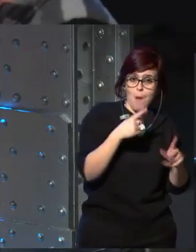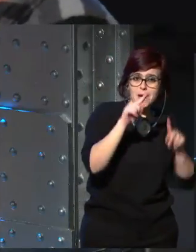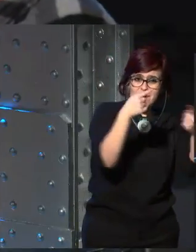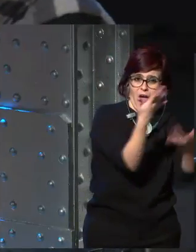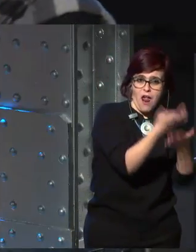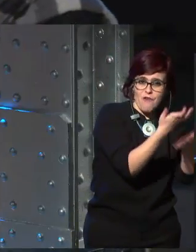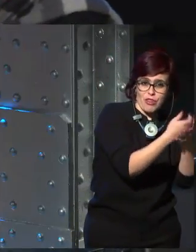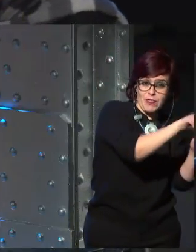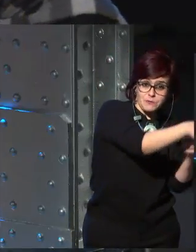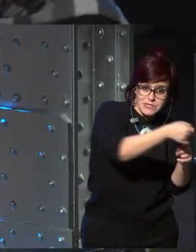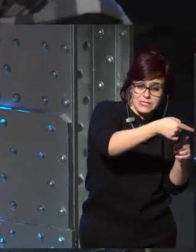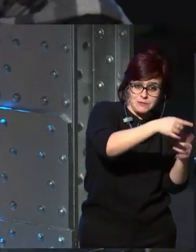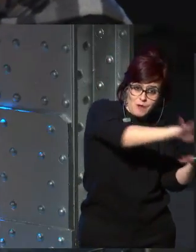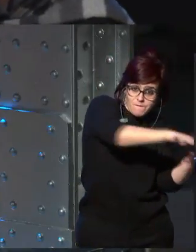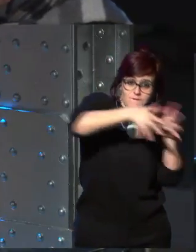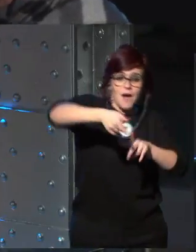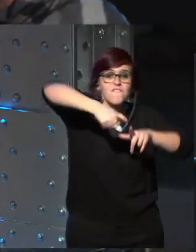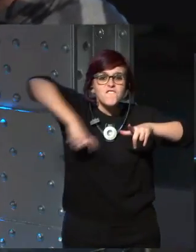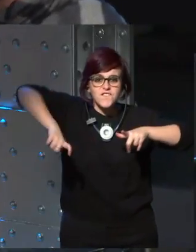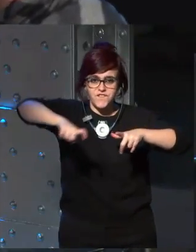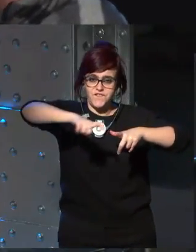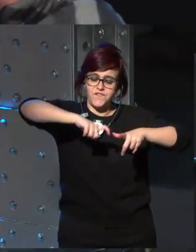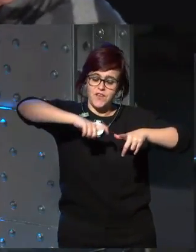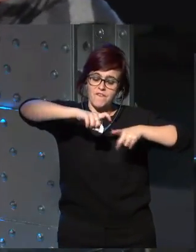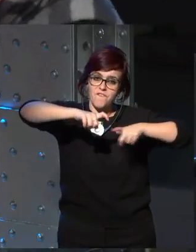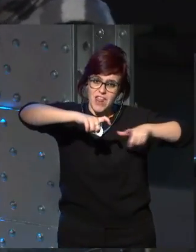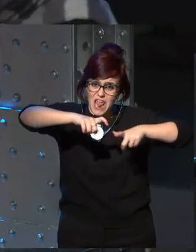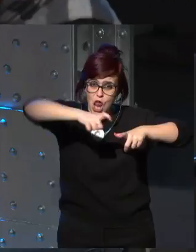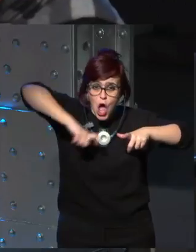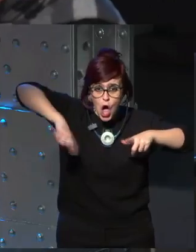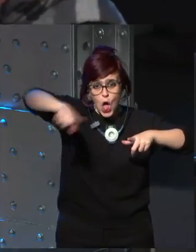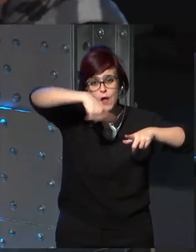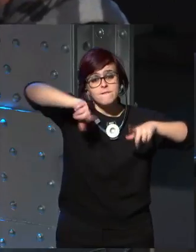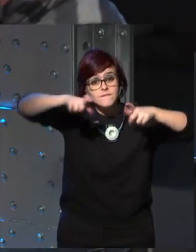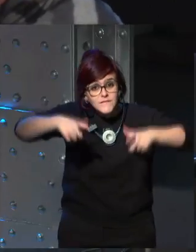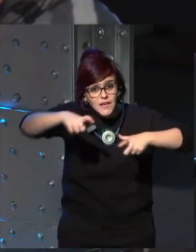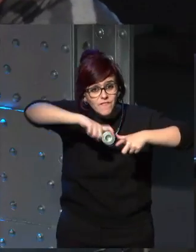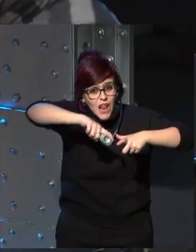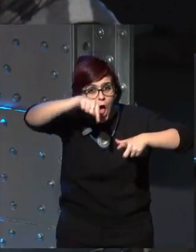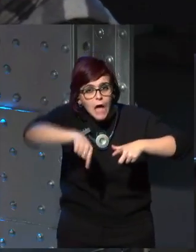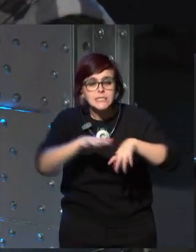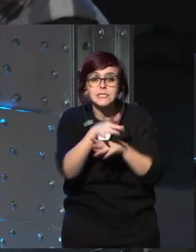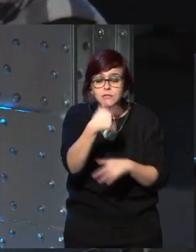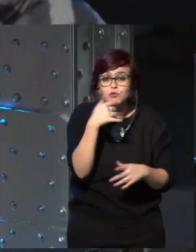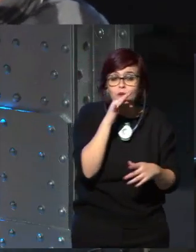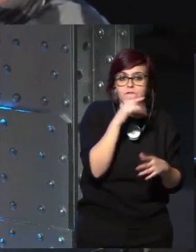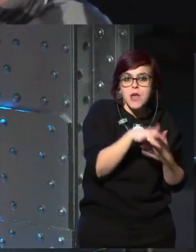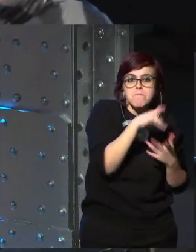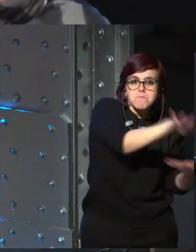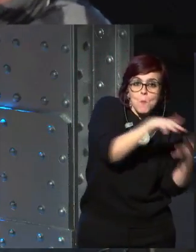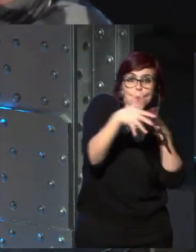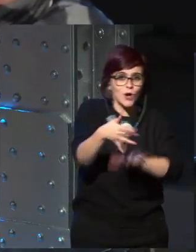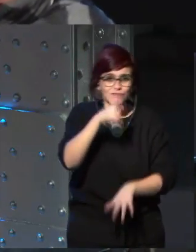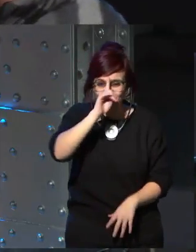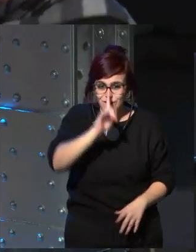a master in vinyl. But that's something that happens with not just in music, but also in writing,